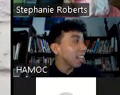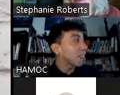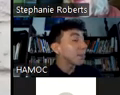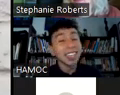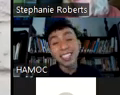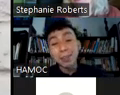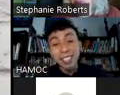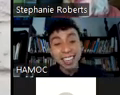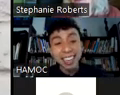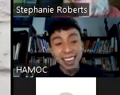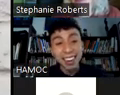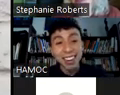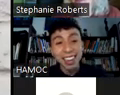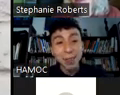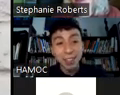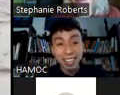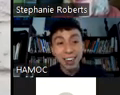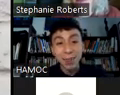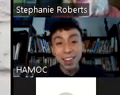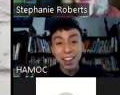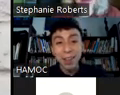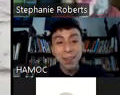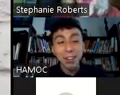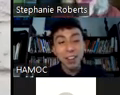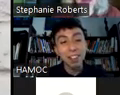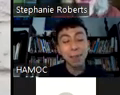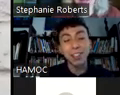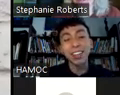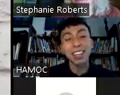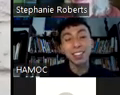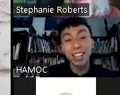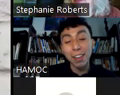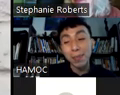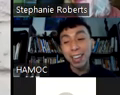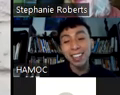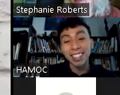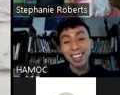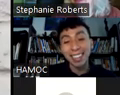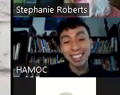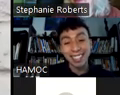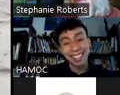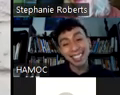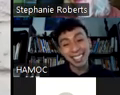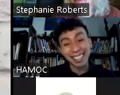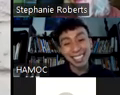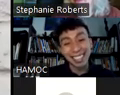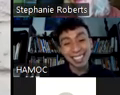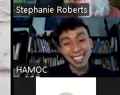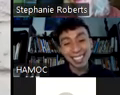it. And again, please come see it here in the museum whenever you have the opportunity to. Thank you for being here.